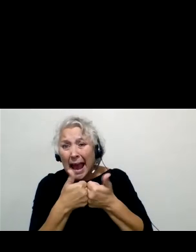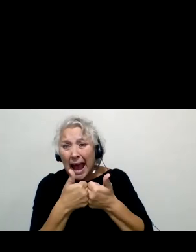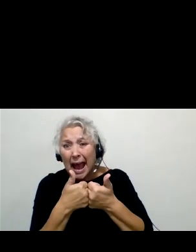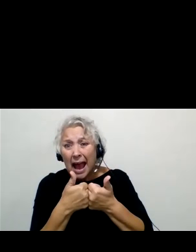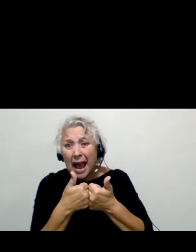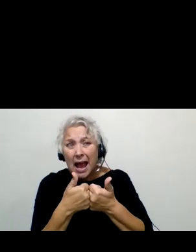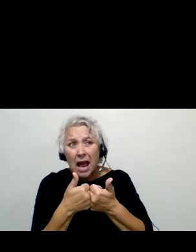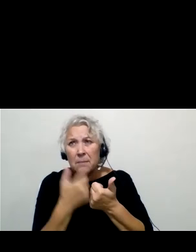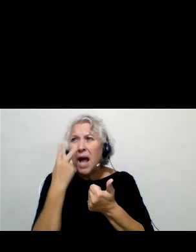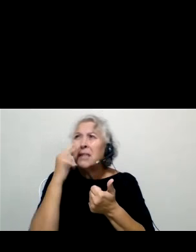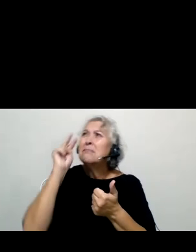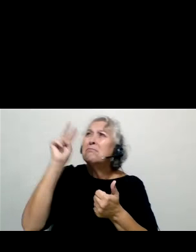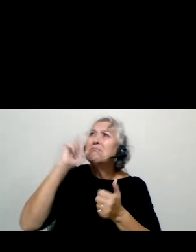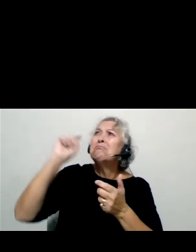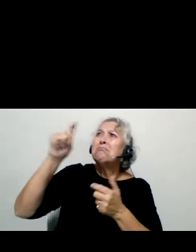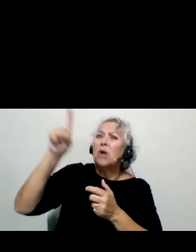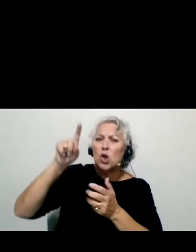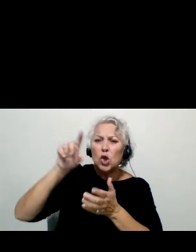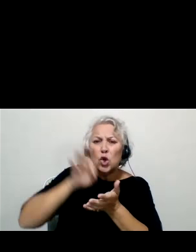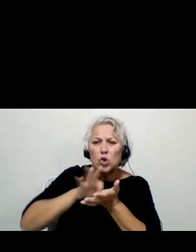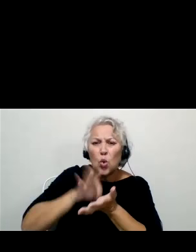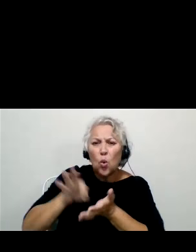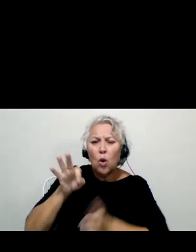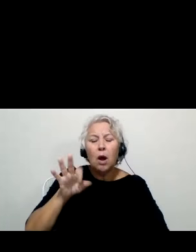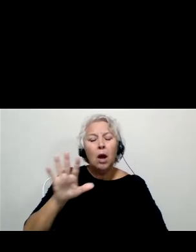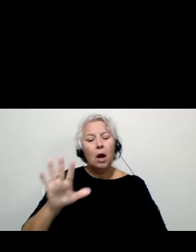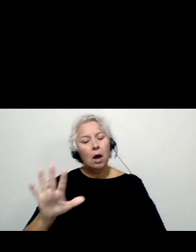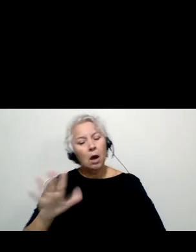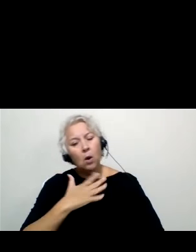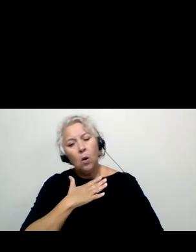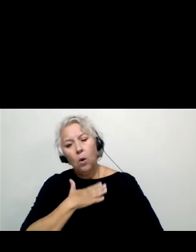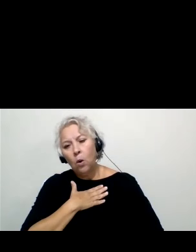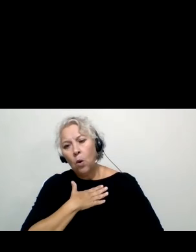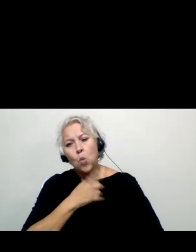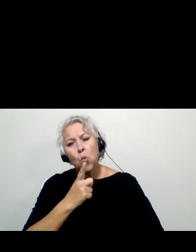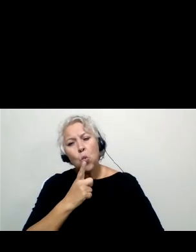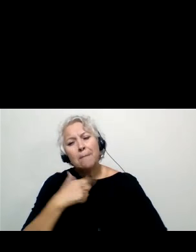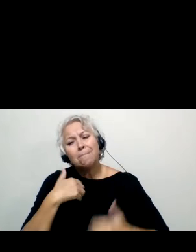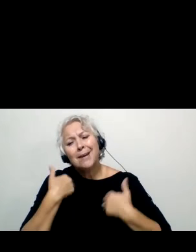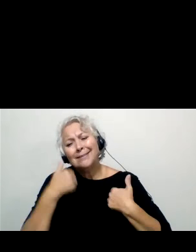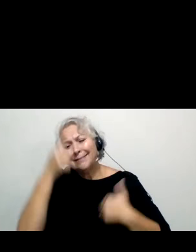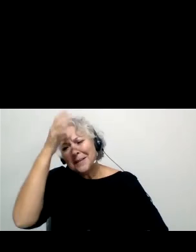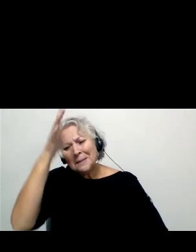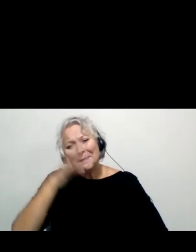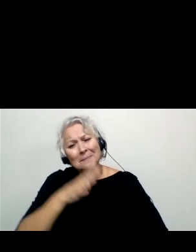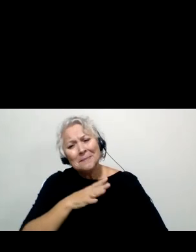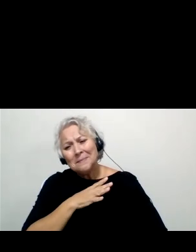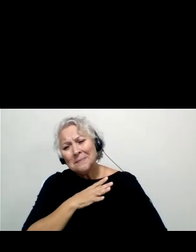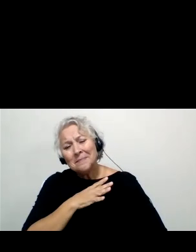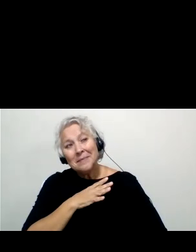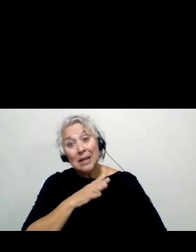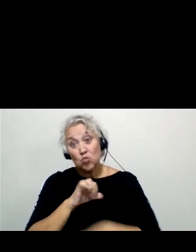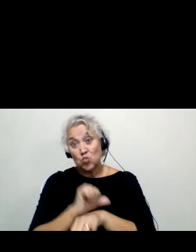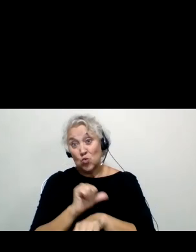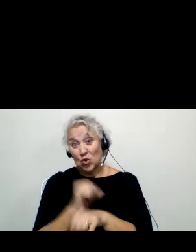to tell what the score is? Can you, I love one of them was, it was one of my young men who is employed right